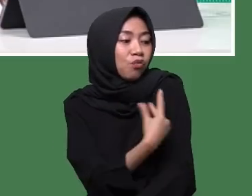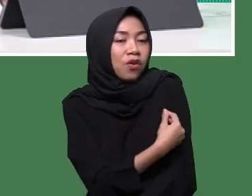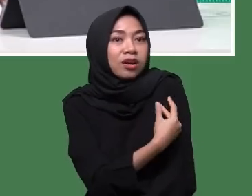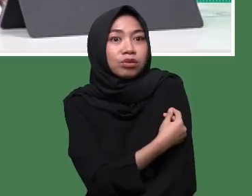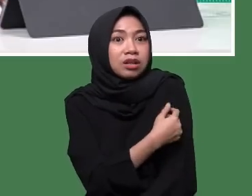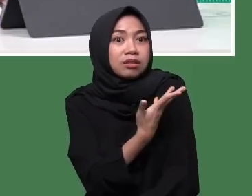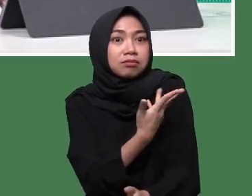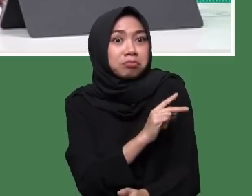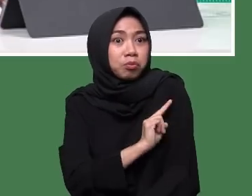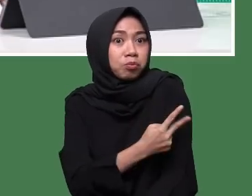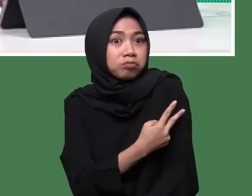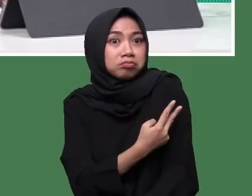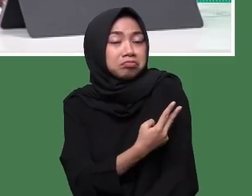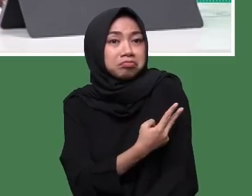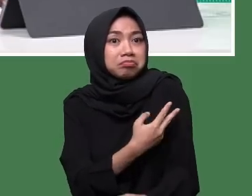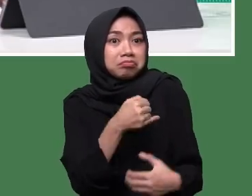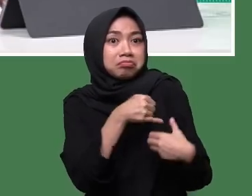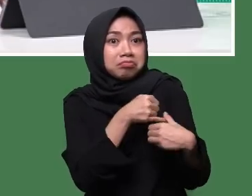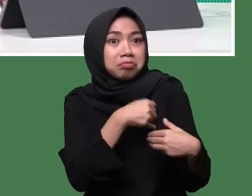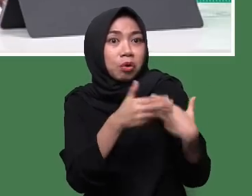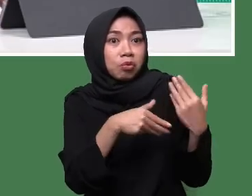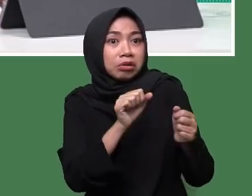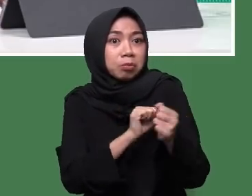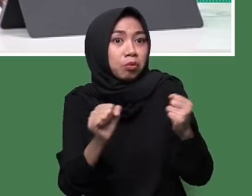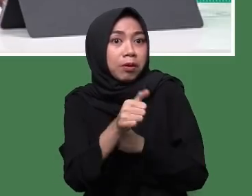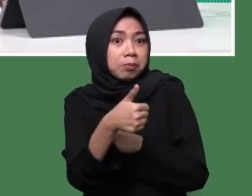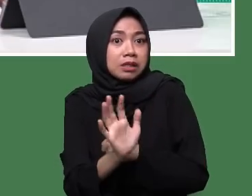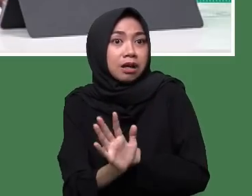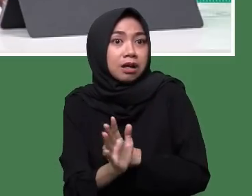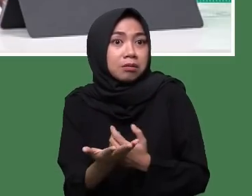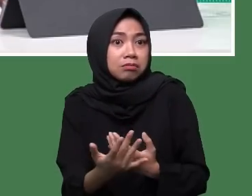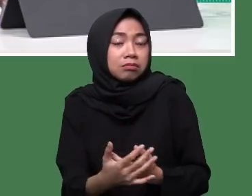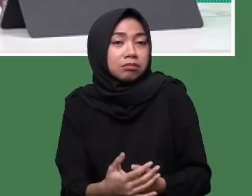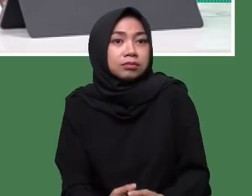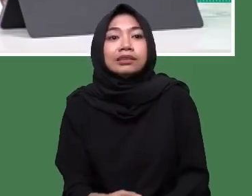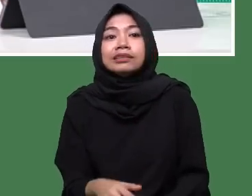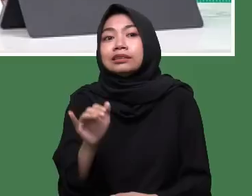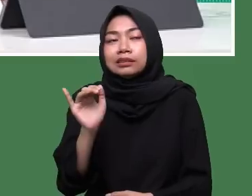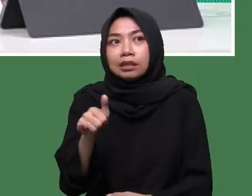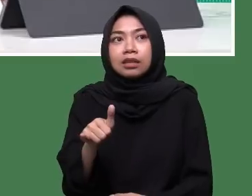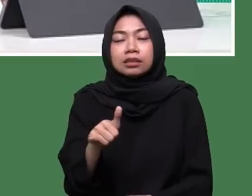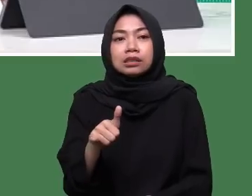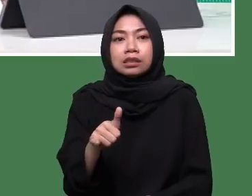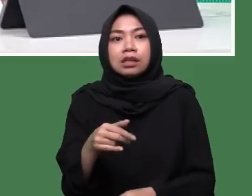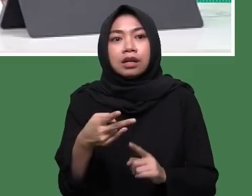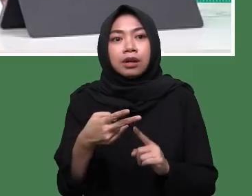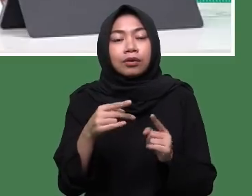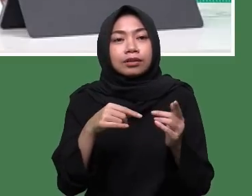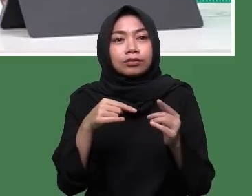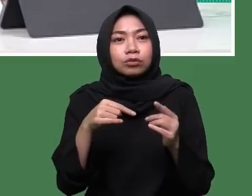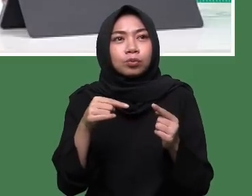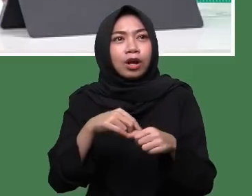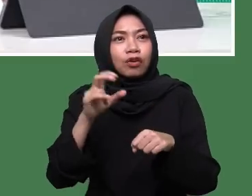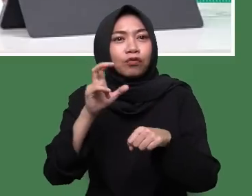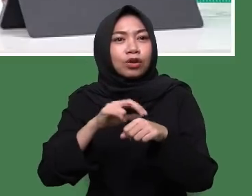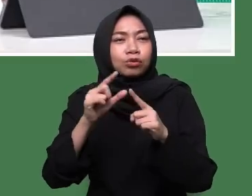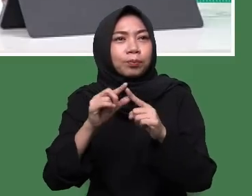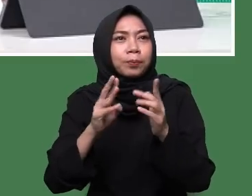is changing? I suppose we make COVID as our base yes. point. FMD virus